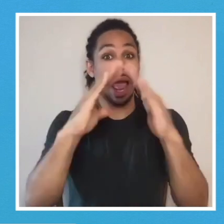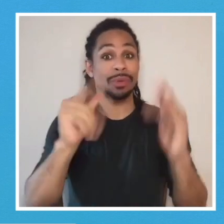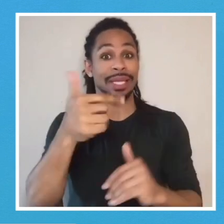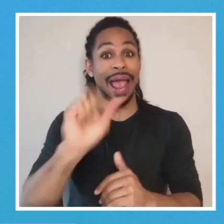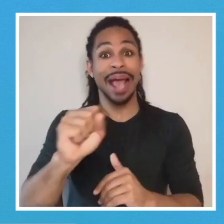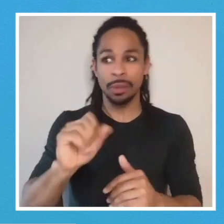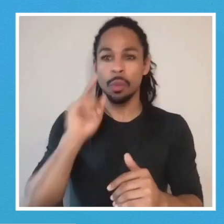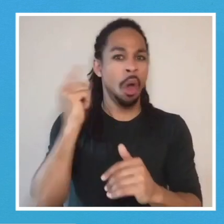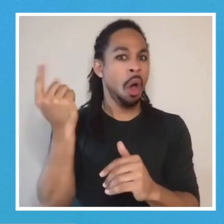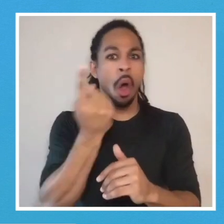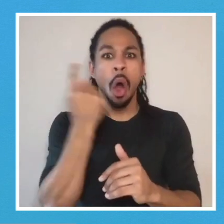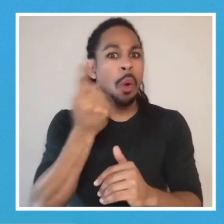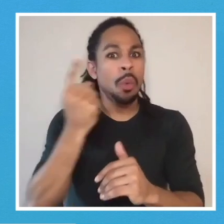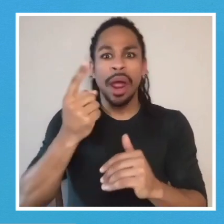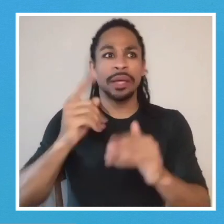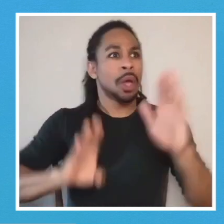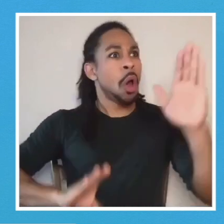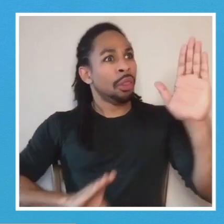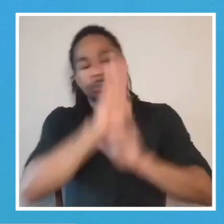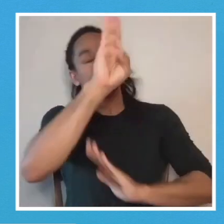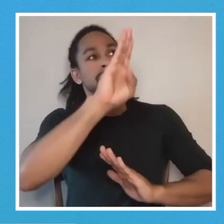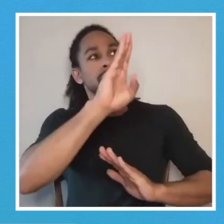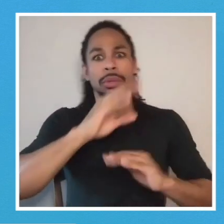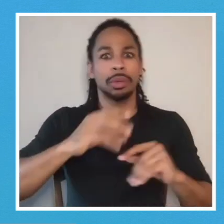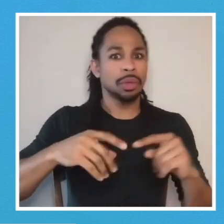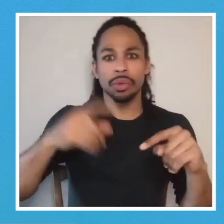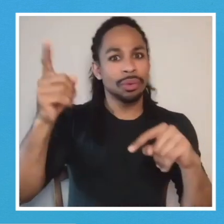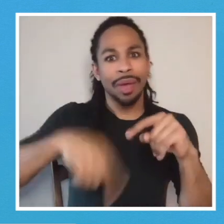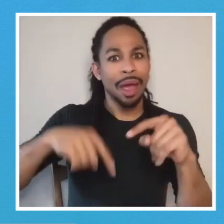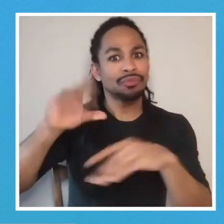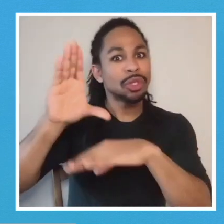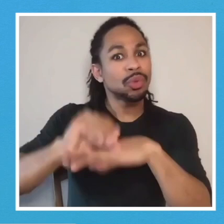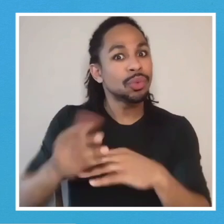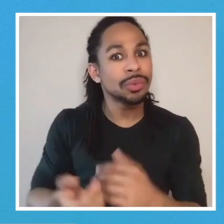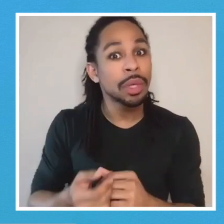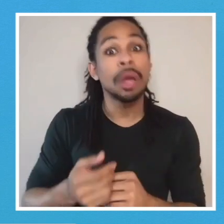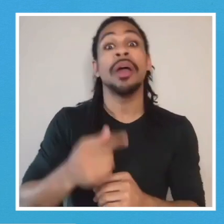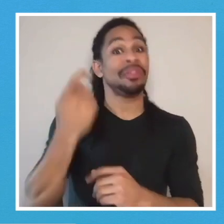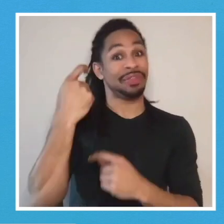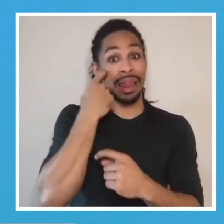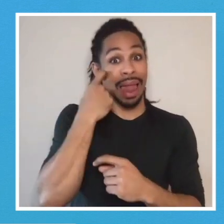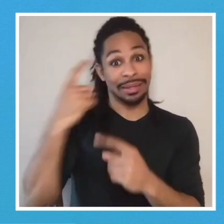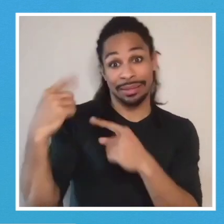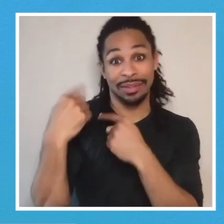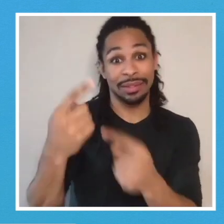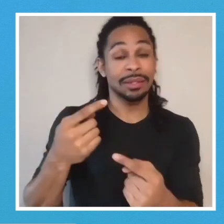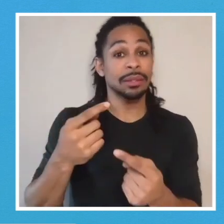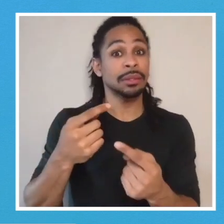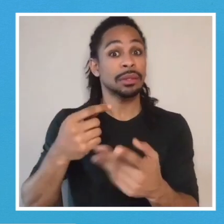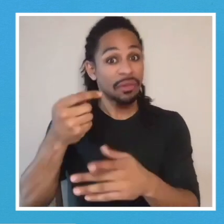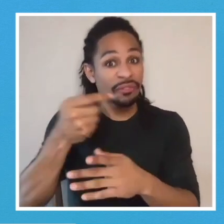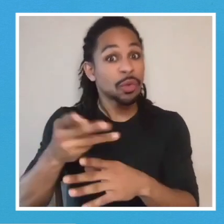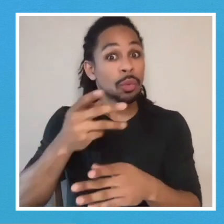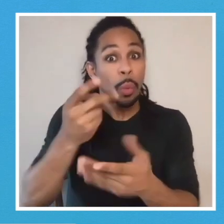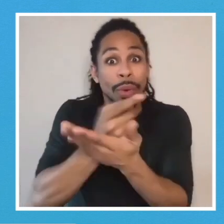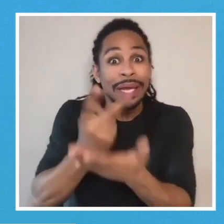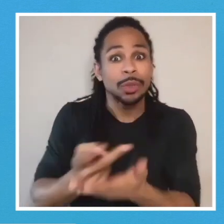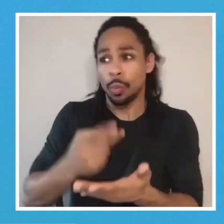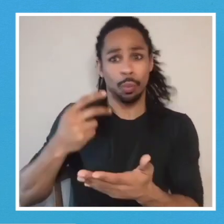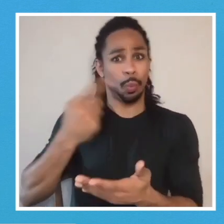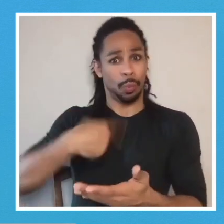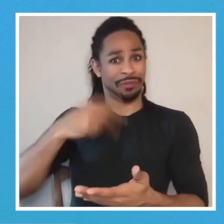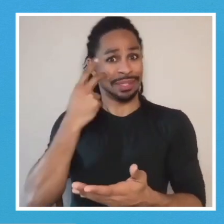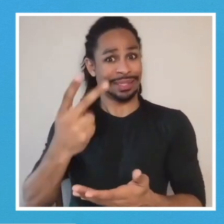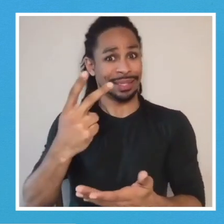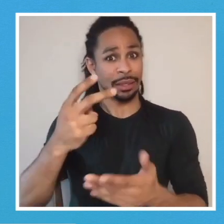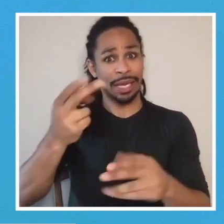to. And even just within the last 2 years, we have seen banks increase tar sands funding by 50%. So this